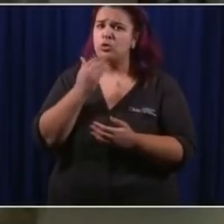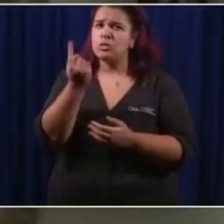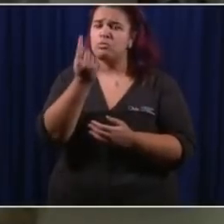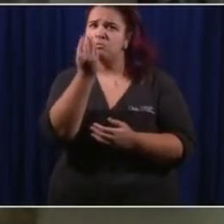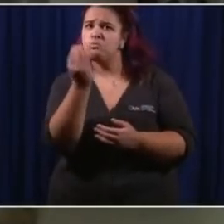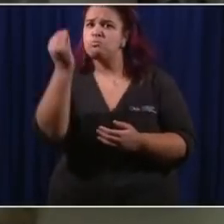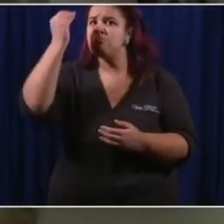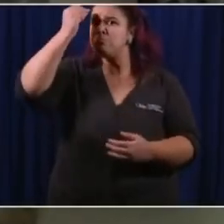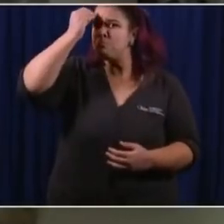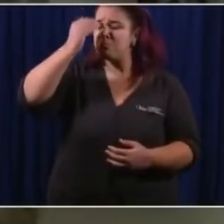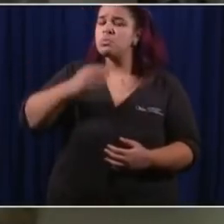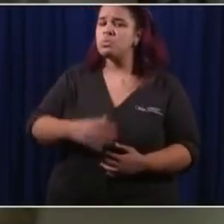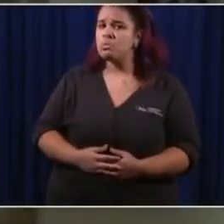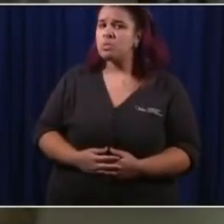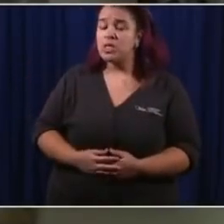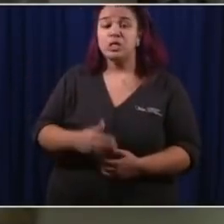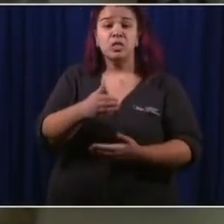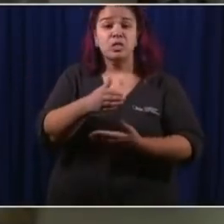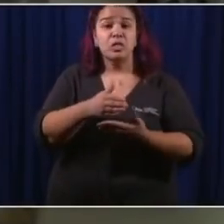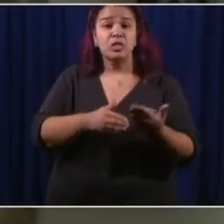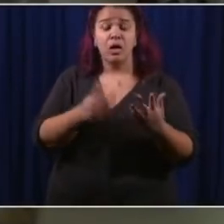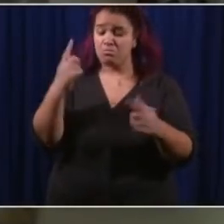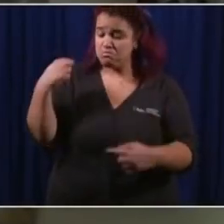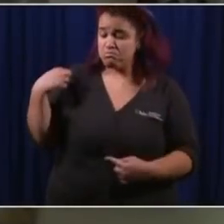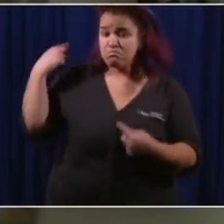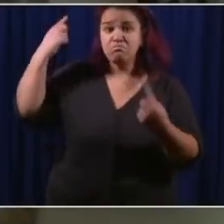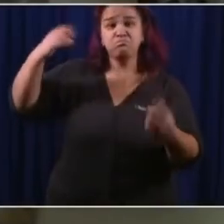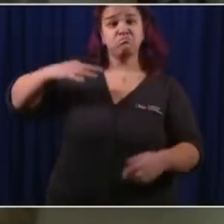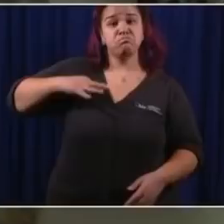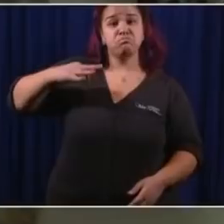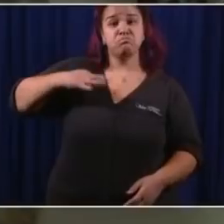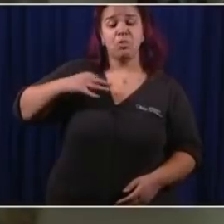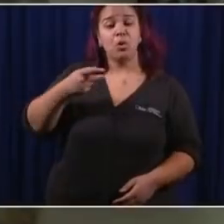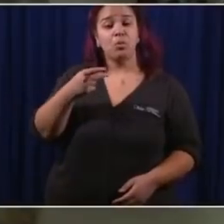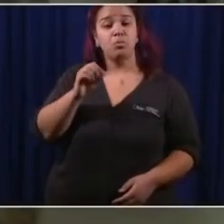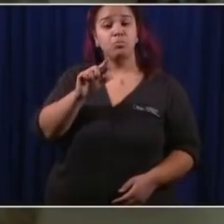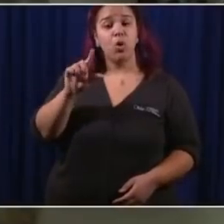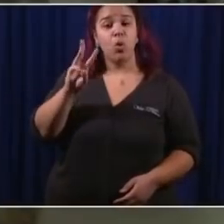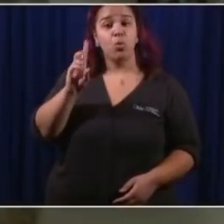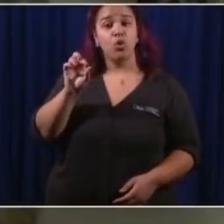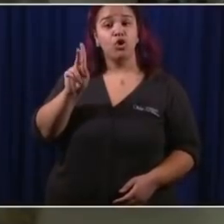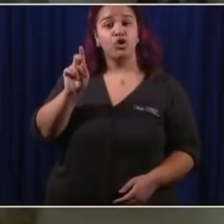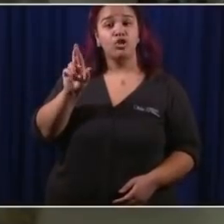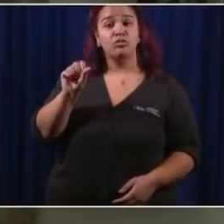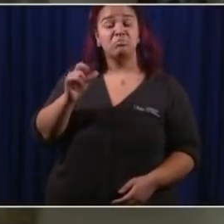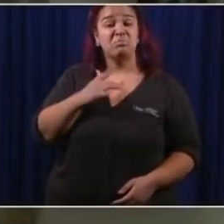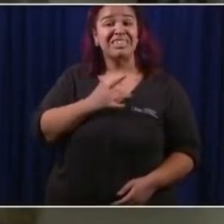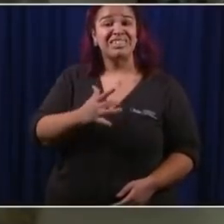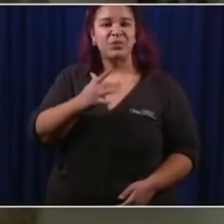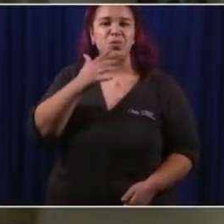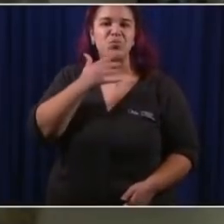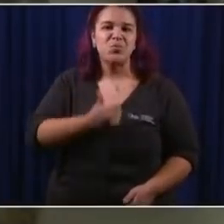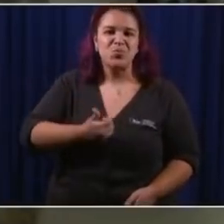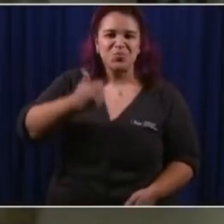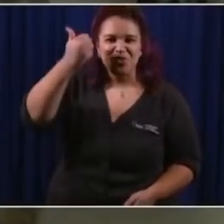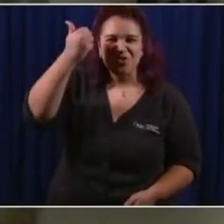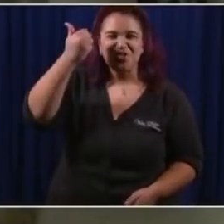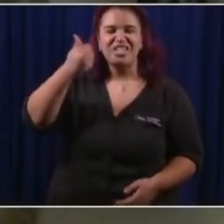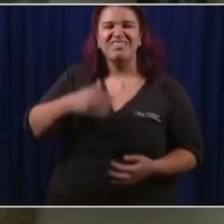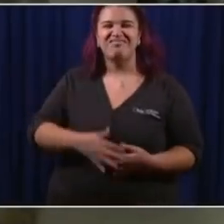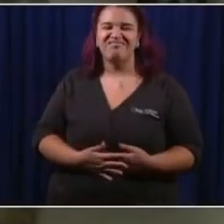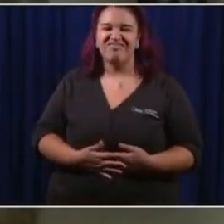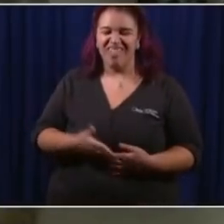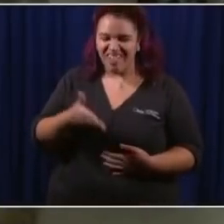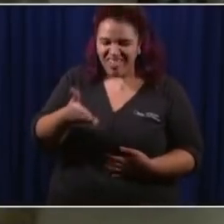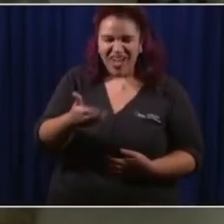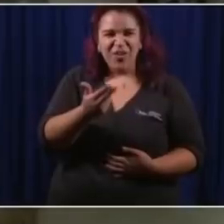poll workers who, in the world of COVID, may not feel safe sitting there 13 hours where the polls are